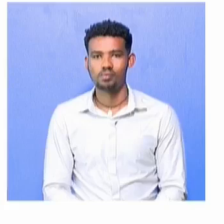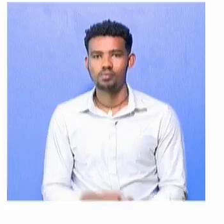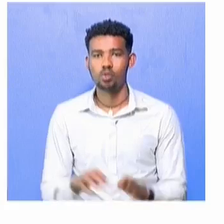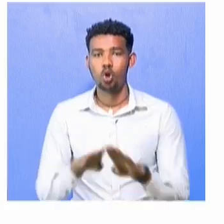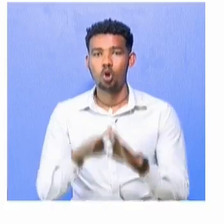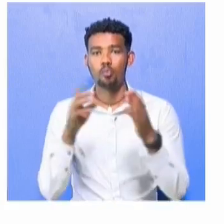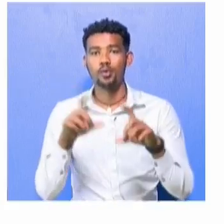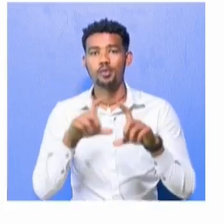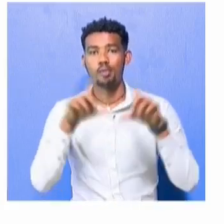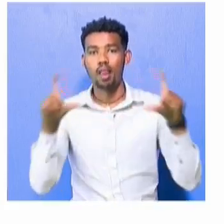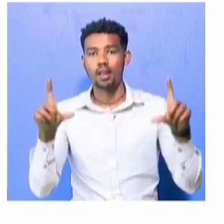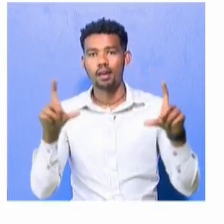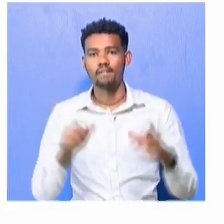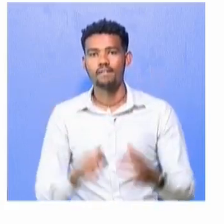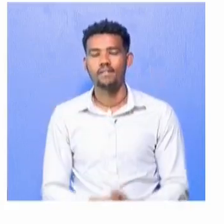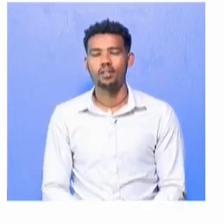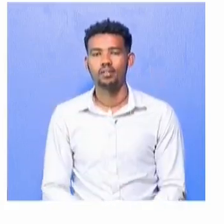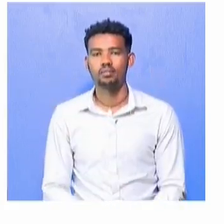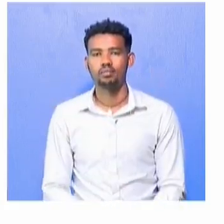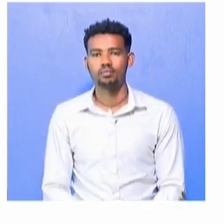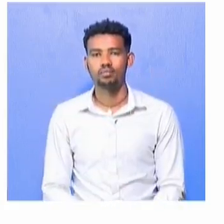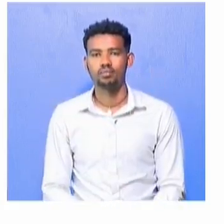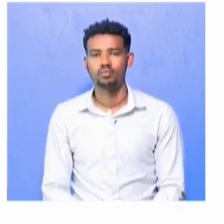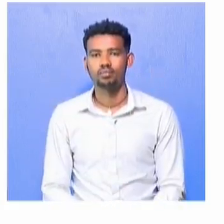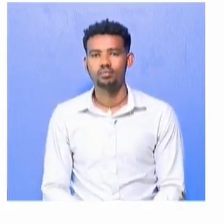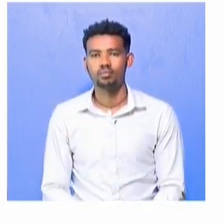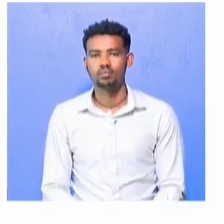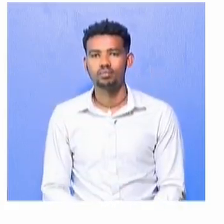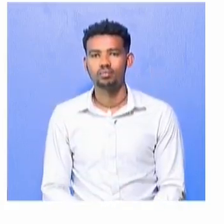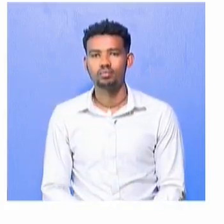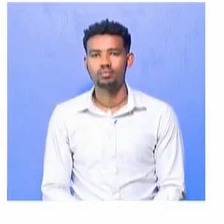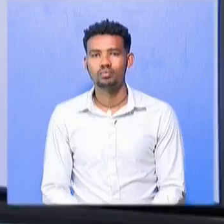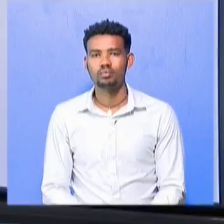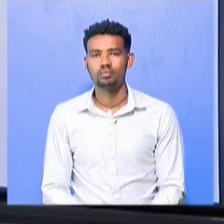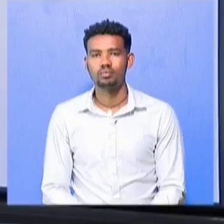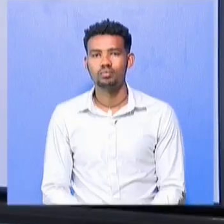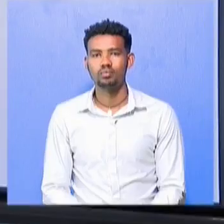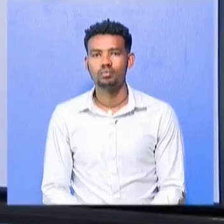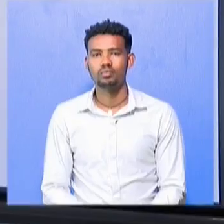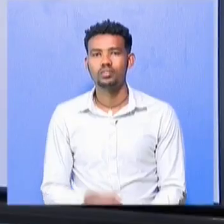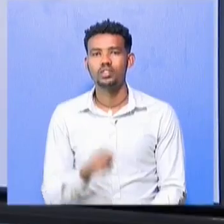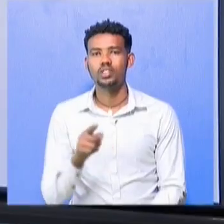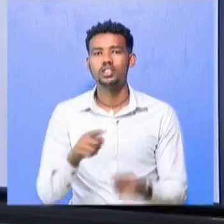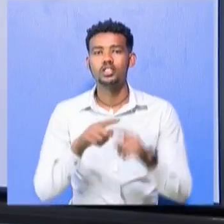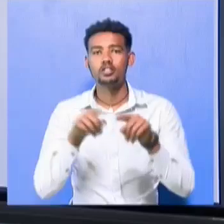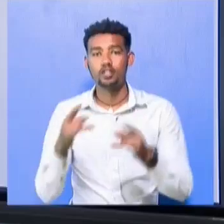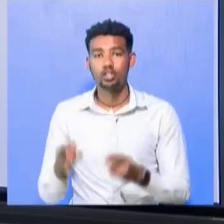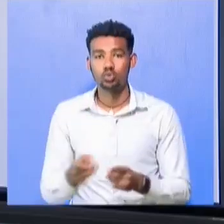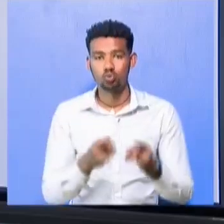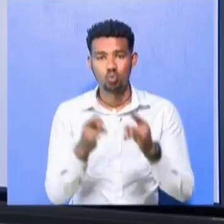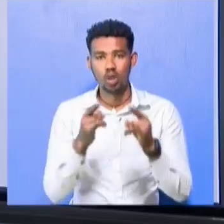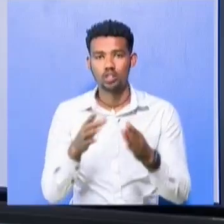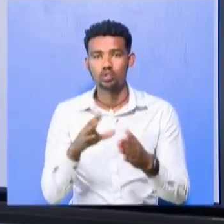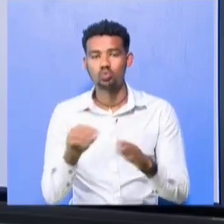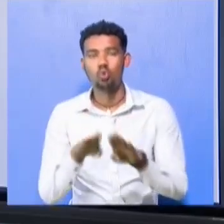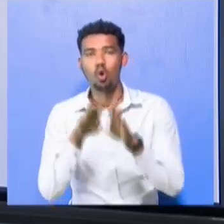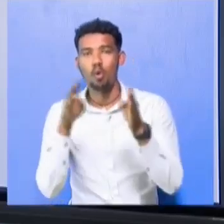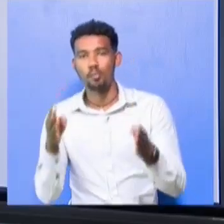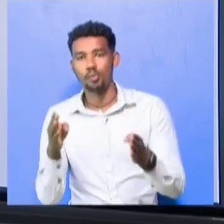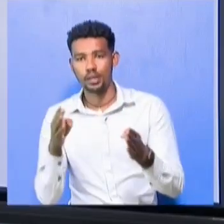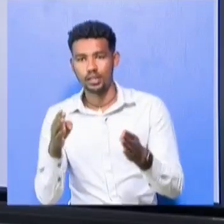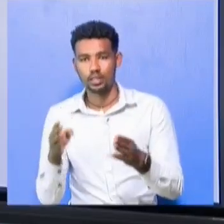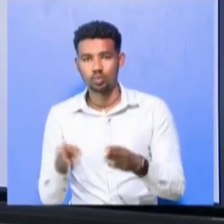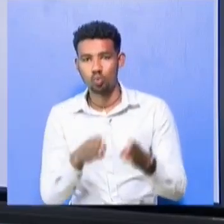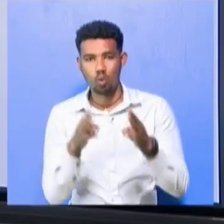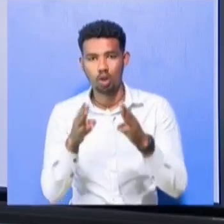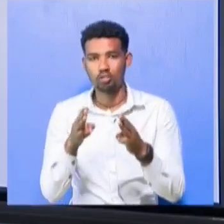Opening paragraph. What do you mean by that, opening paragraph? There are different ways of just opening your friendly letter